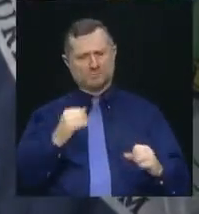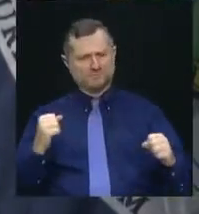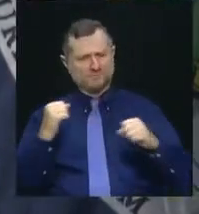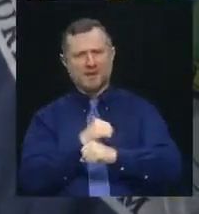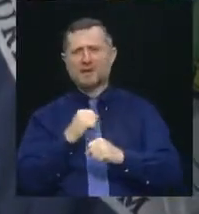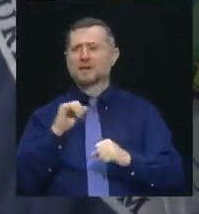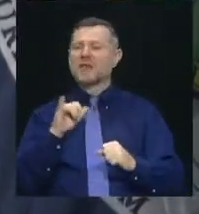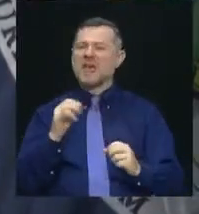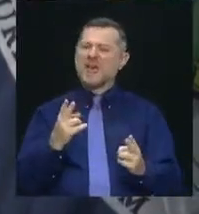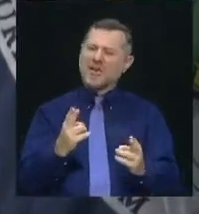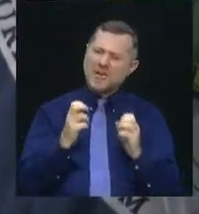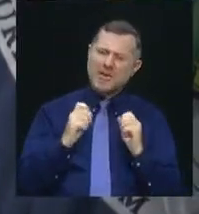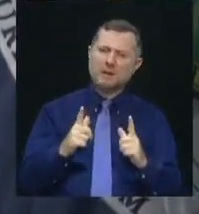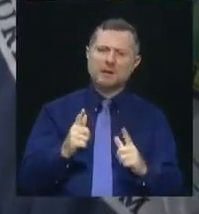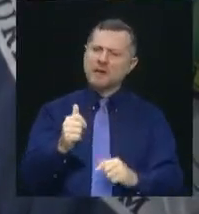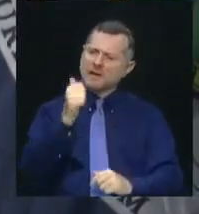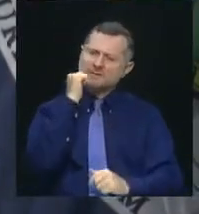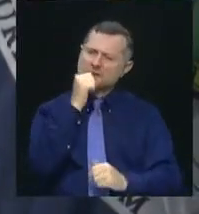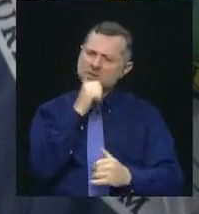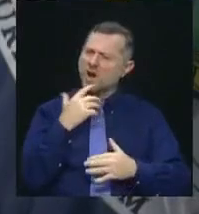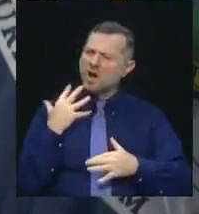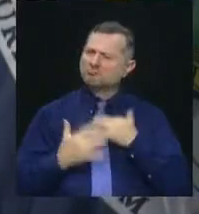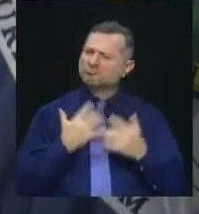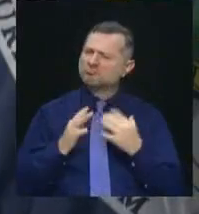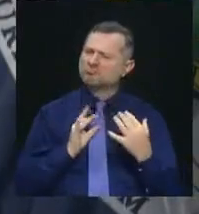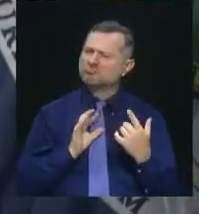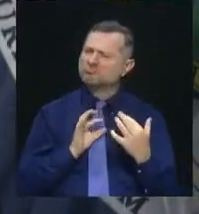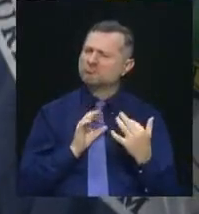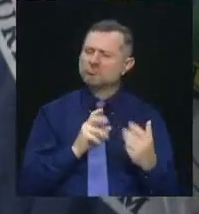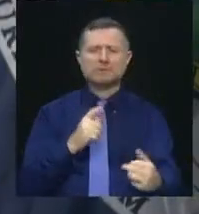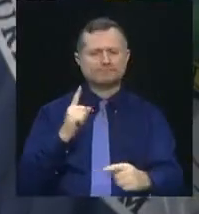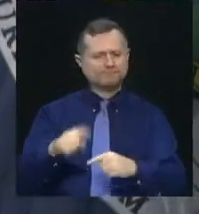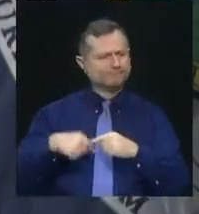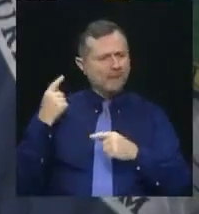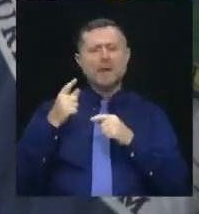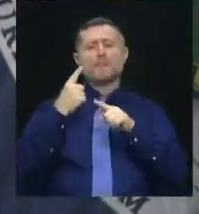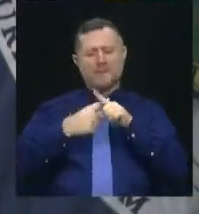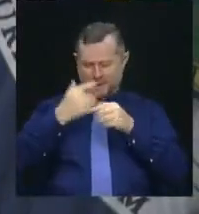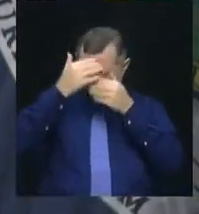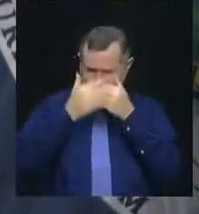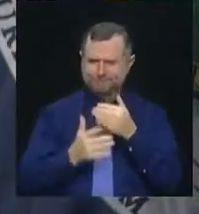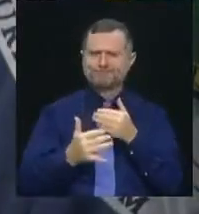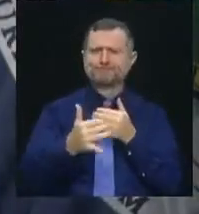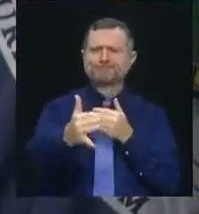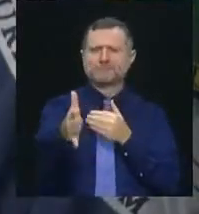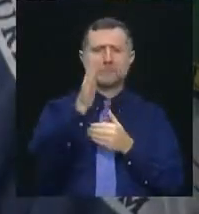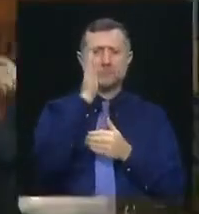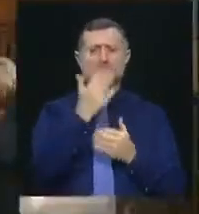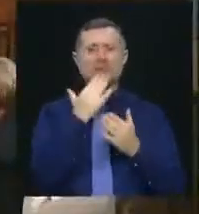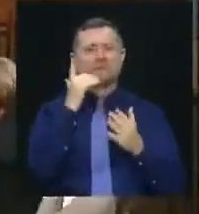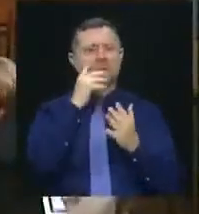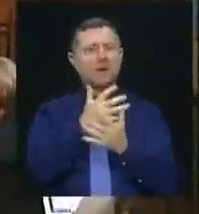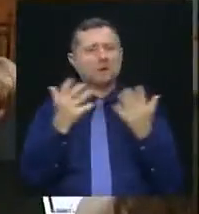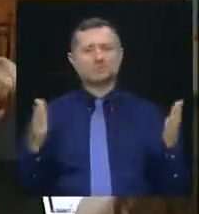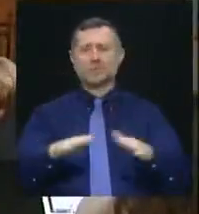day, like I've always done and always will. Thank you very much. I look forward to your questions.